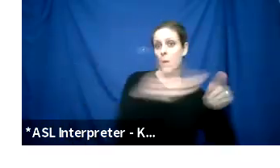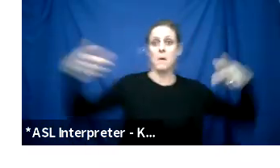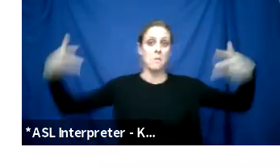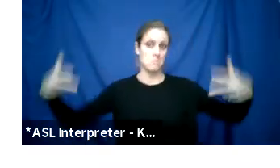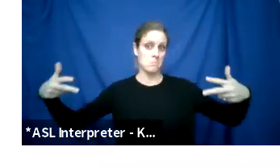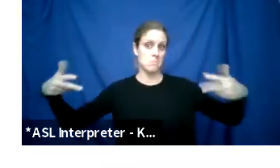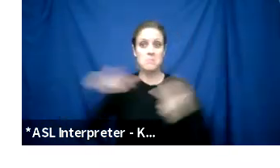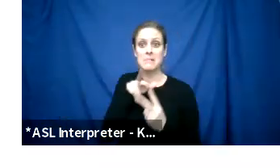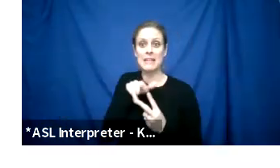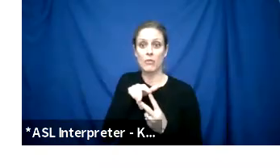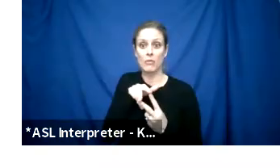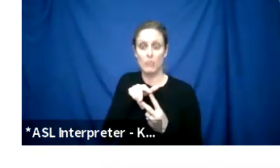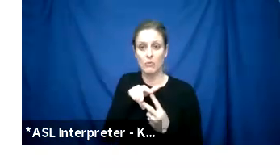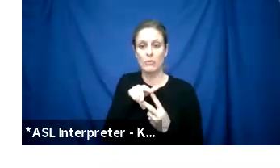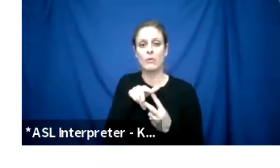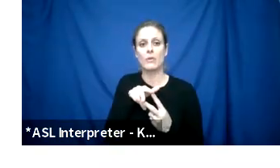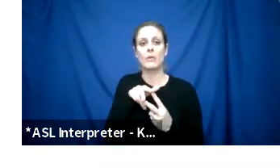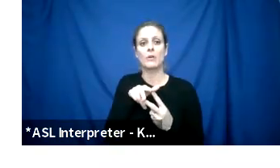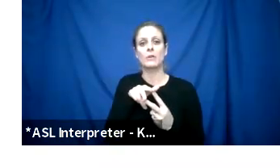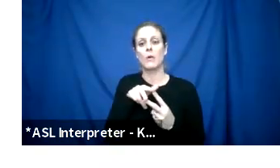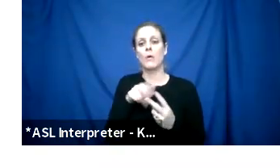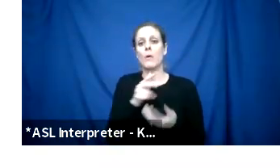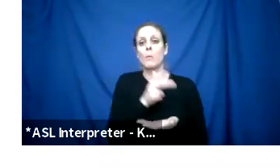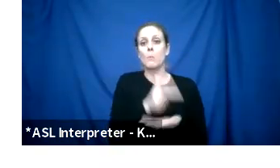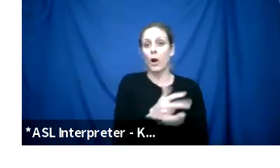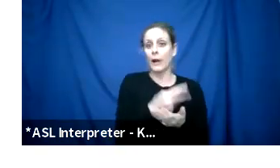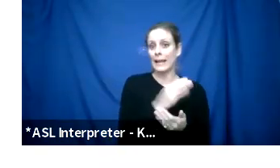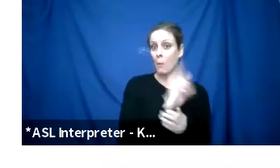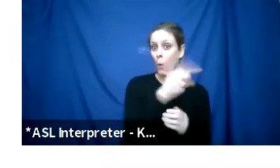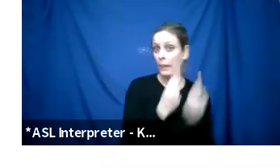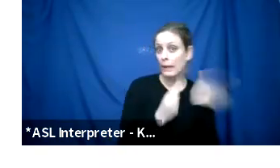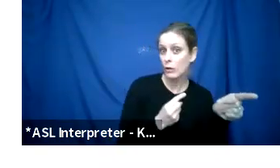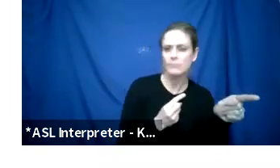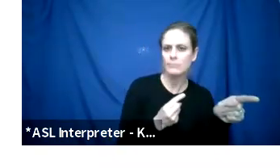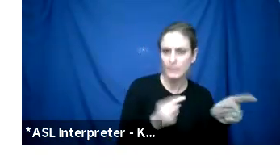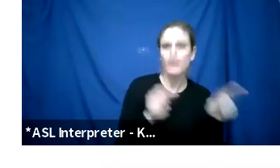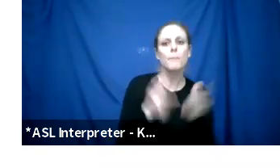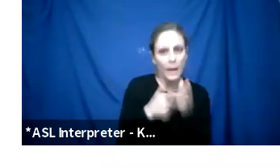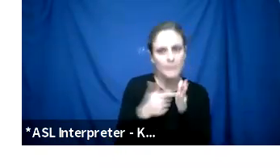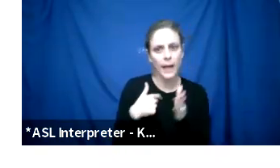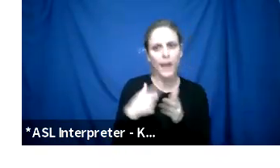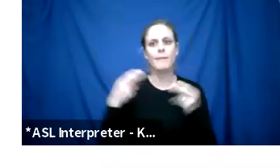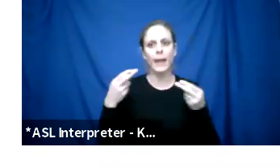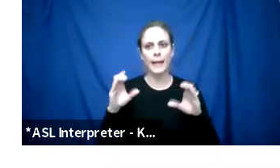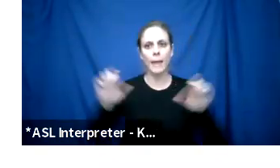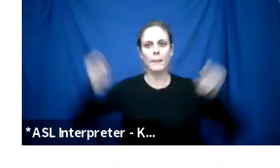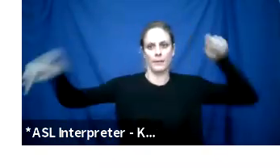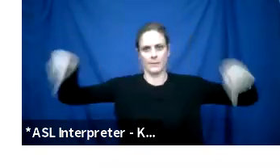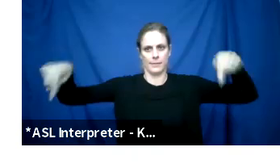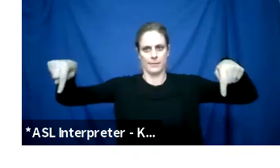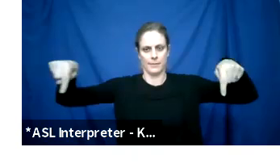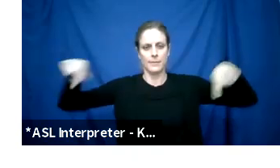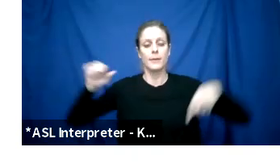shortest accessible route to all the accessible entrances. And if parking facilities that don't serve a particular building or